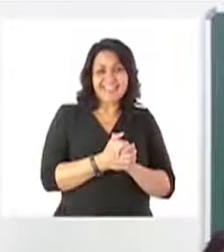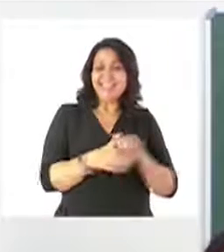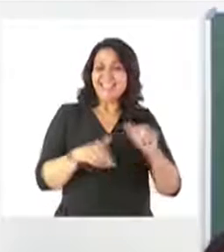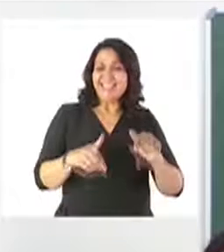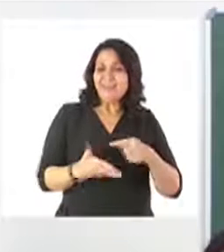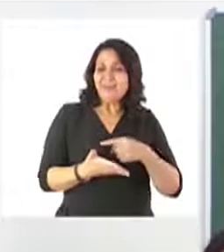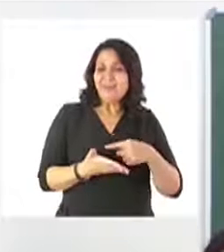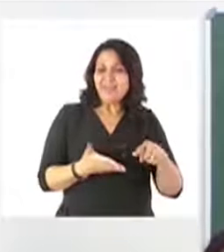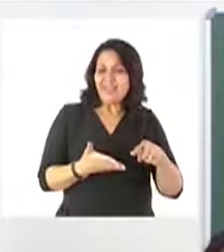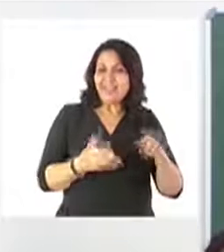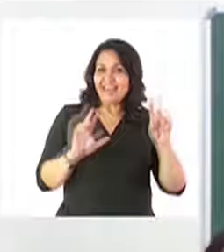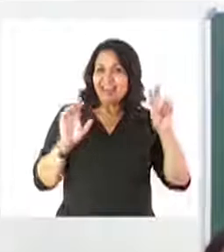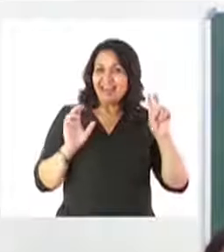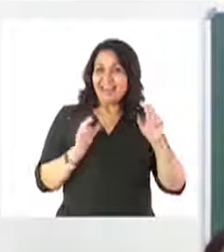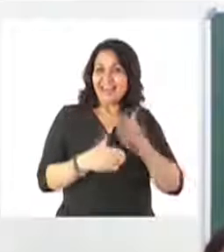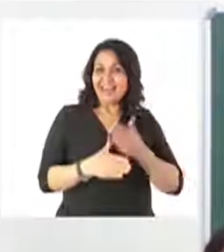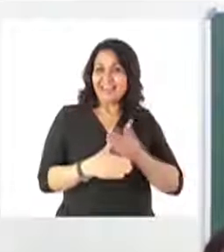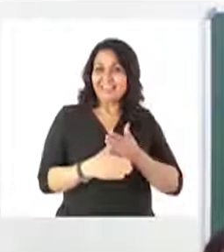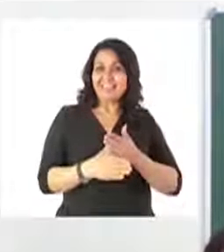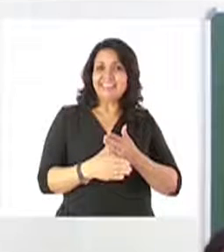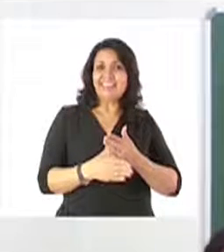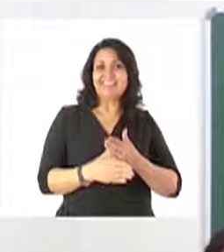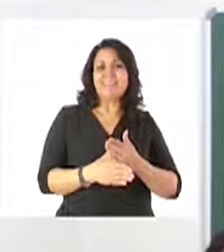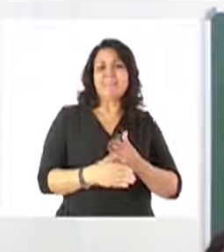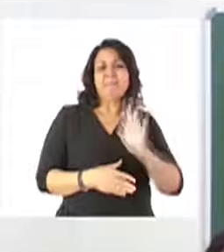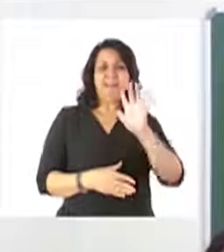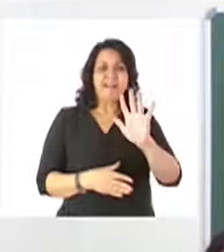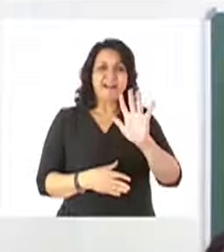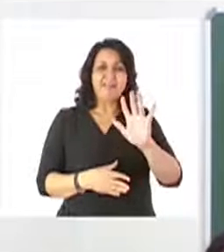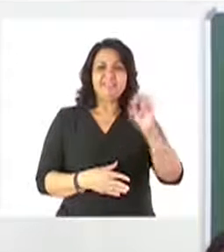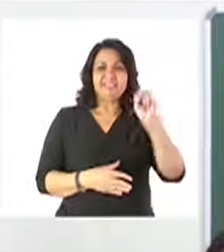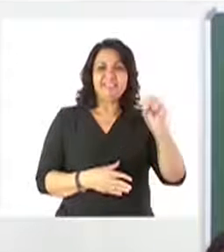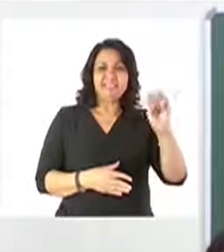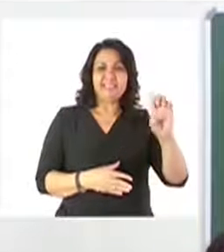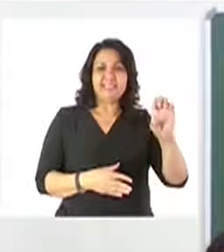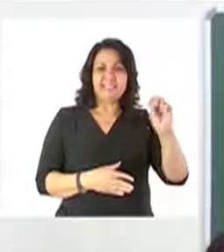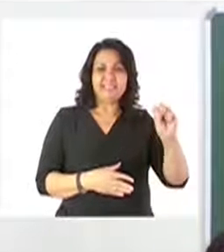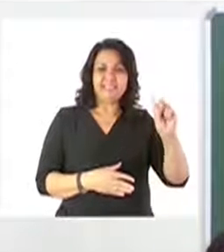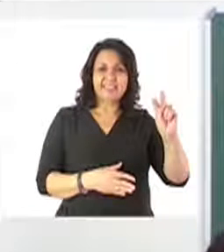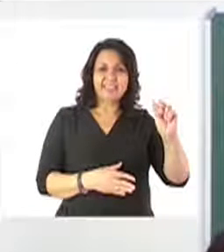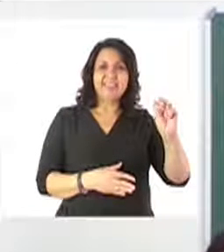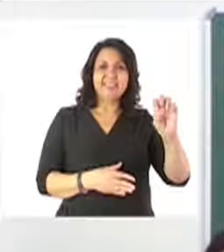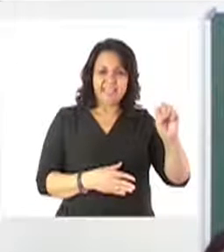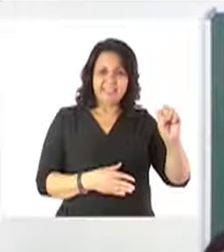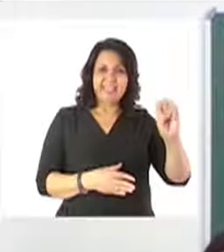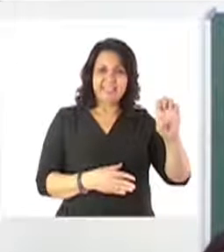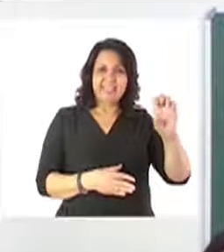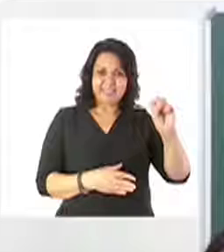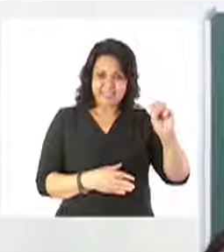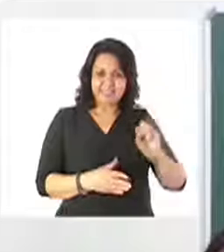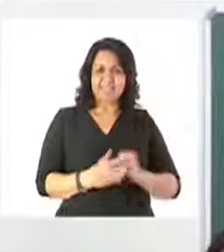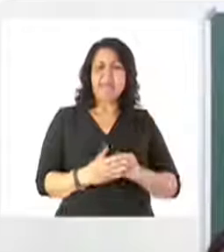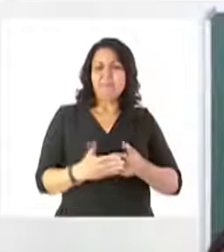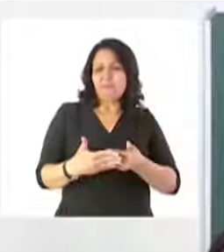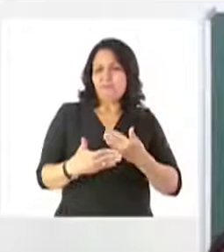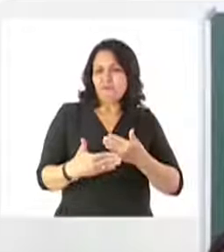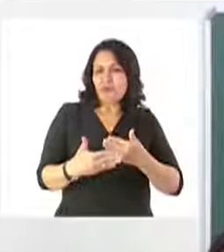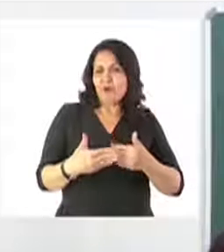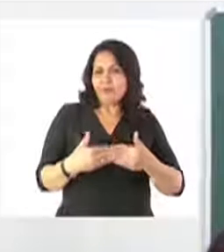week's lesson is all about my 5 senses. But before we start,